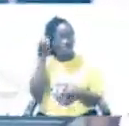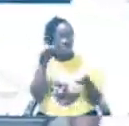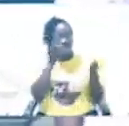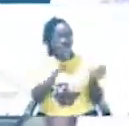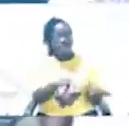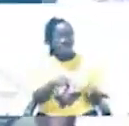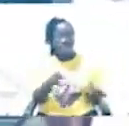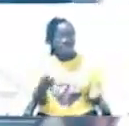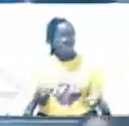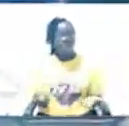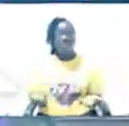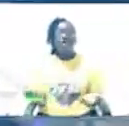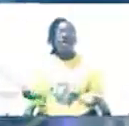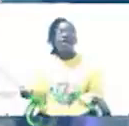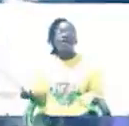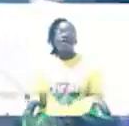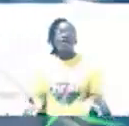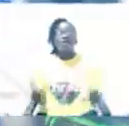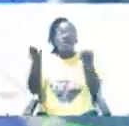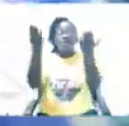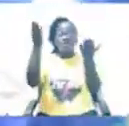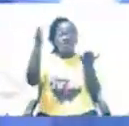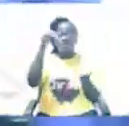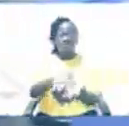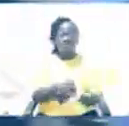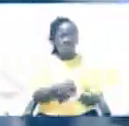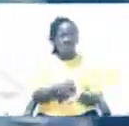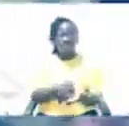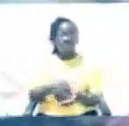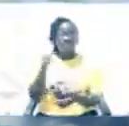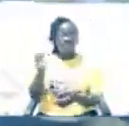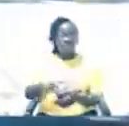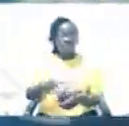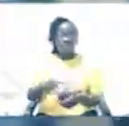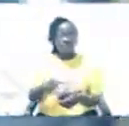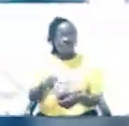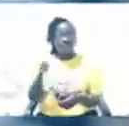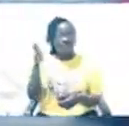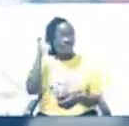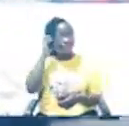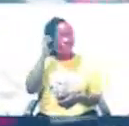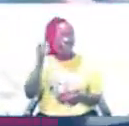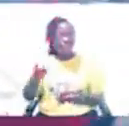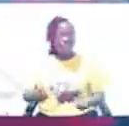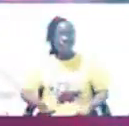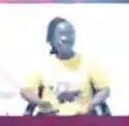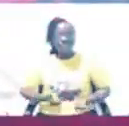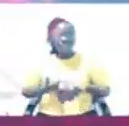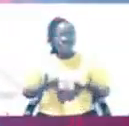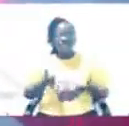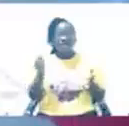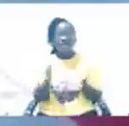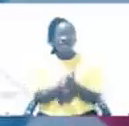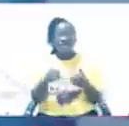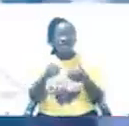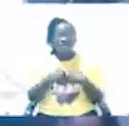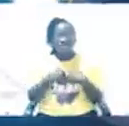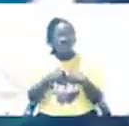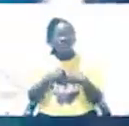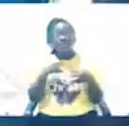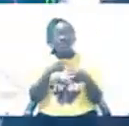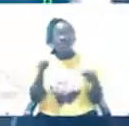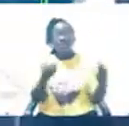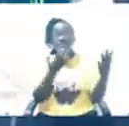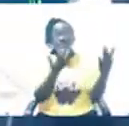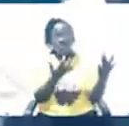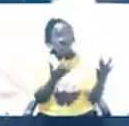name of Jesus. I can hear the life that has no zeal coming back to life. In the name of Jesus. There is a resurrection